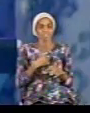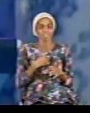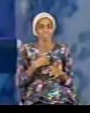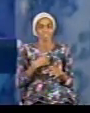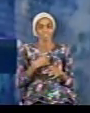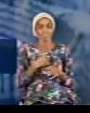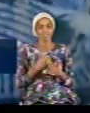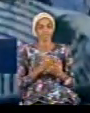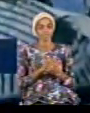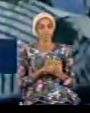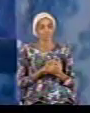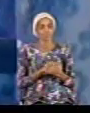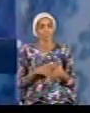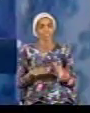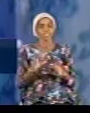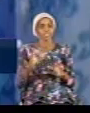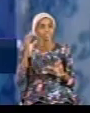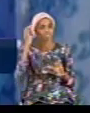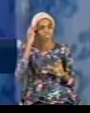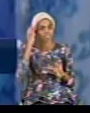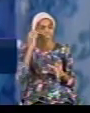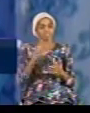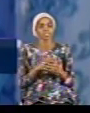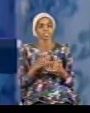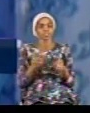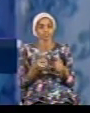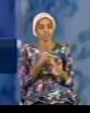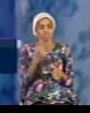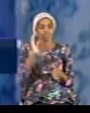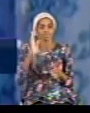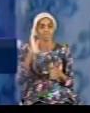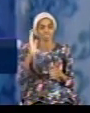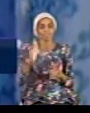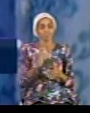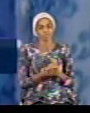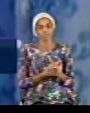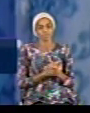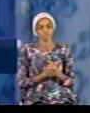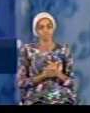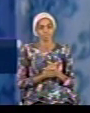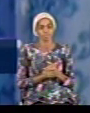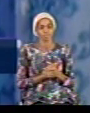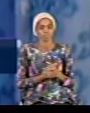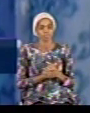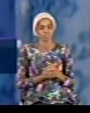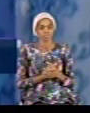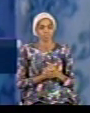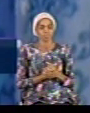To listen to the first testimony, please let's bring up the first testimony, please.